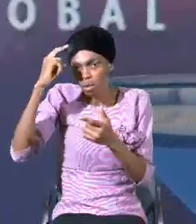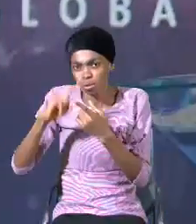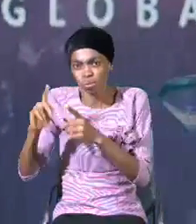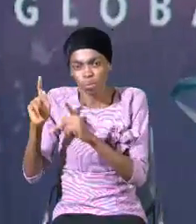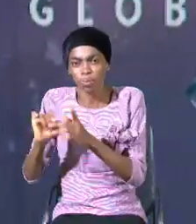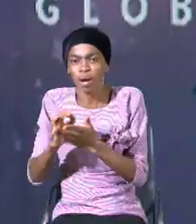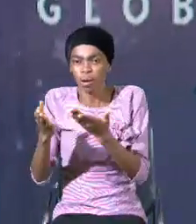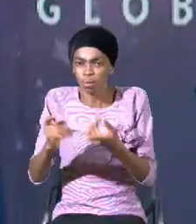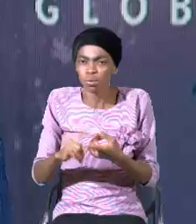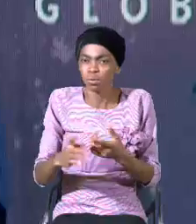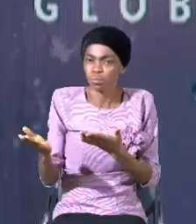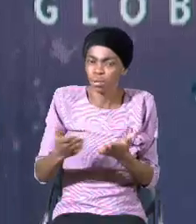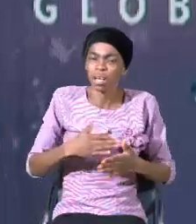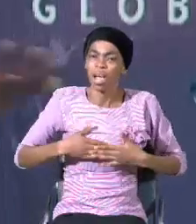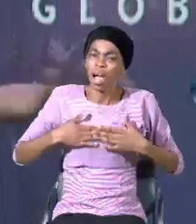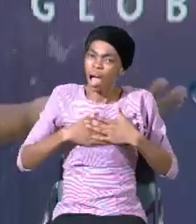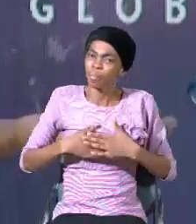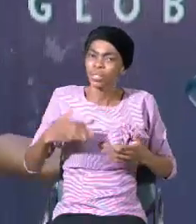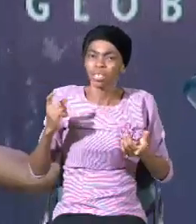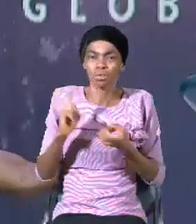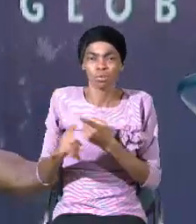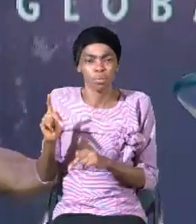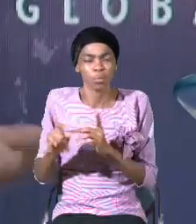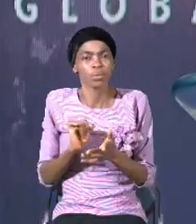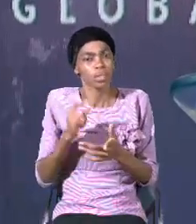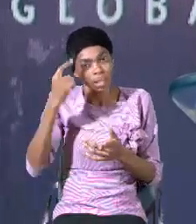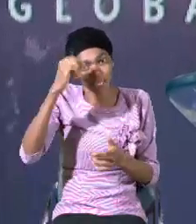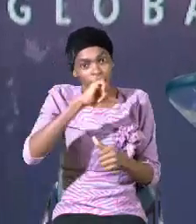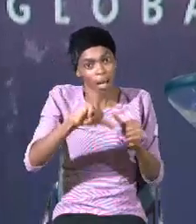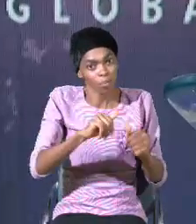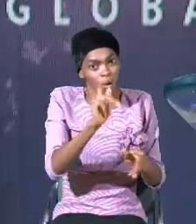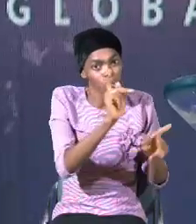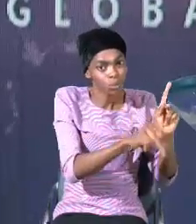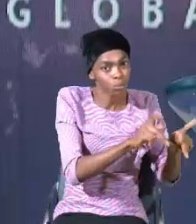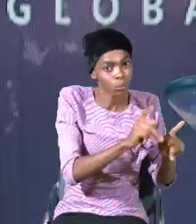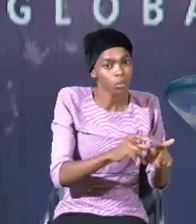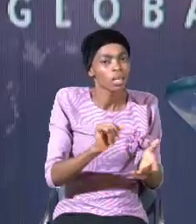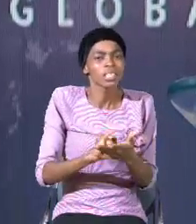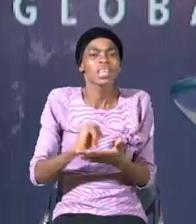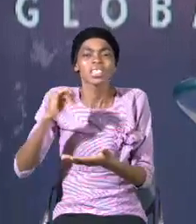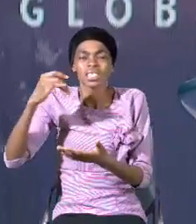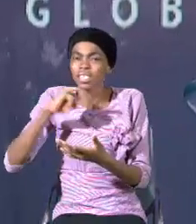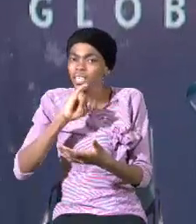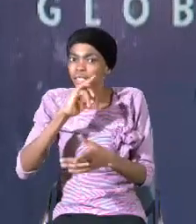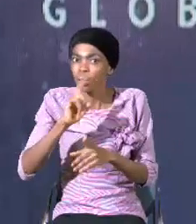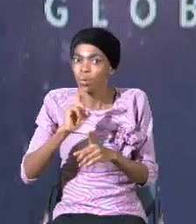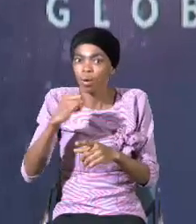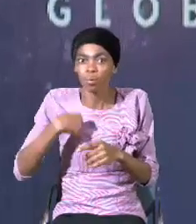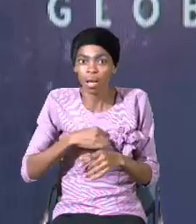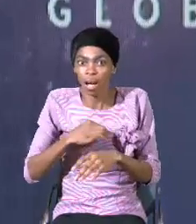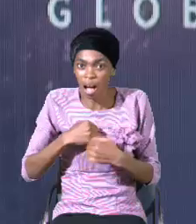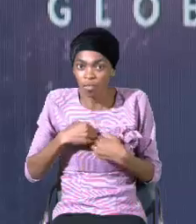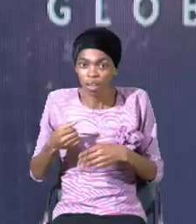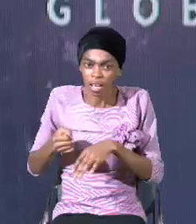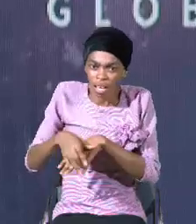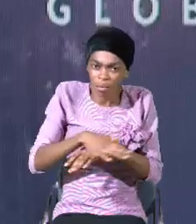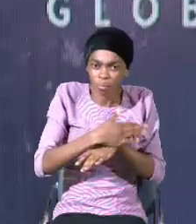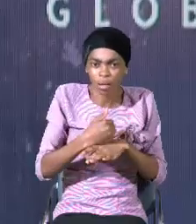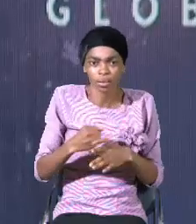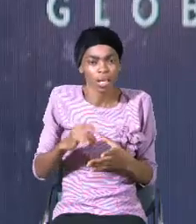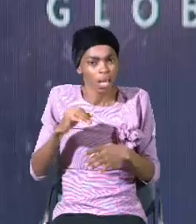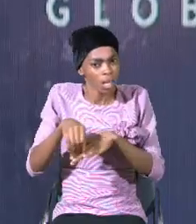people. Thinking about other people. That's why we have impact. Impact means you want to so live. You